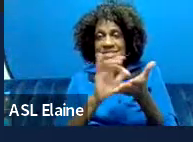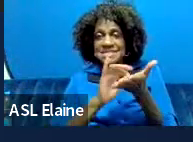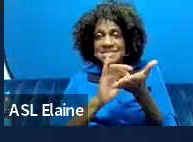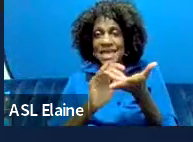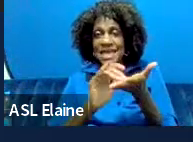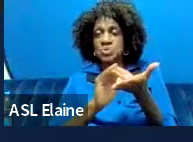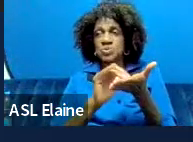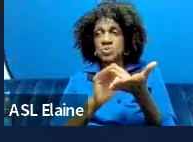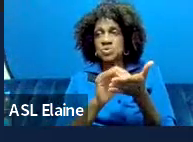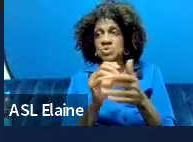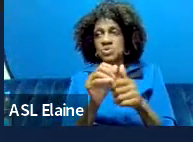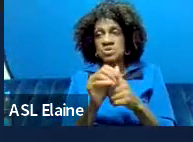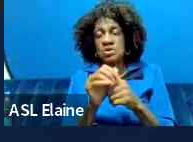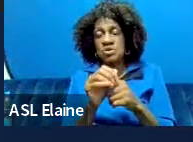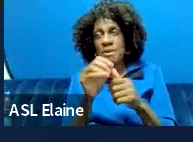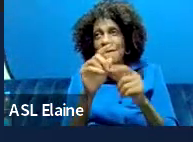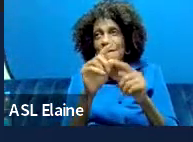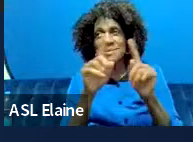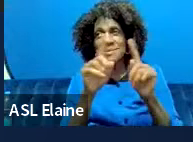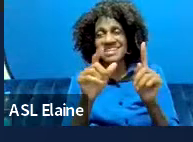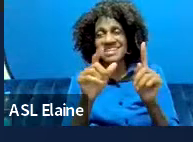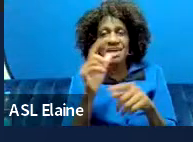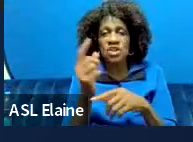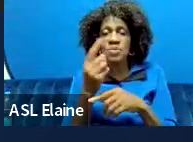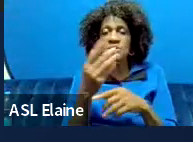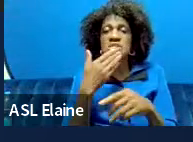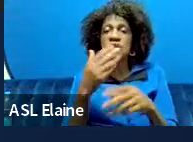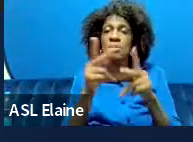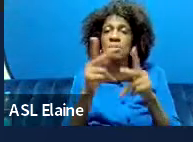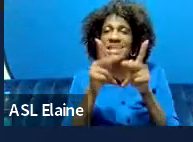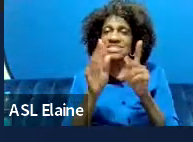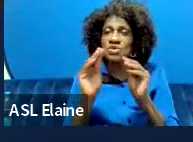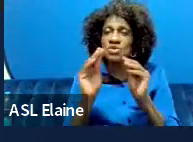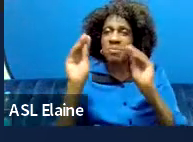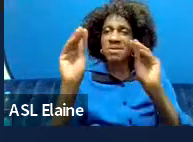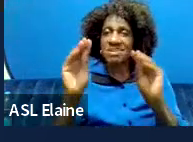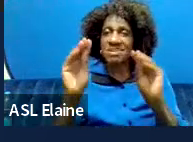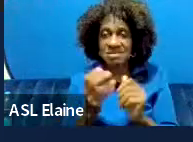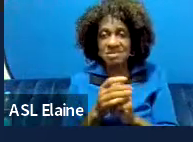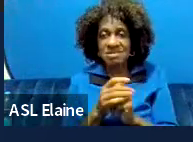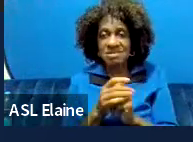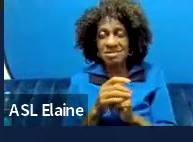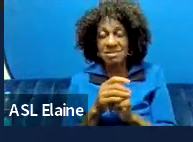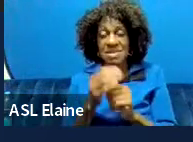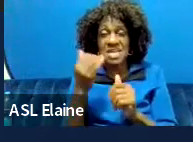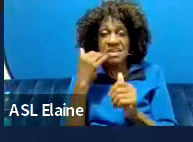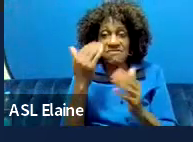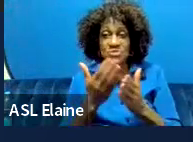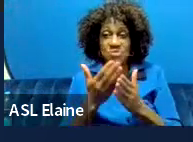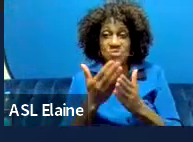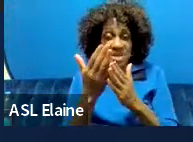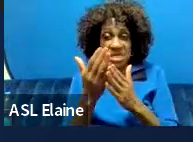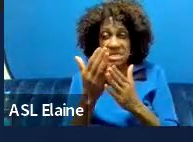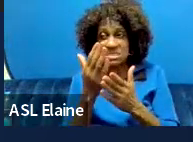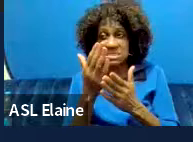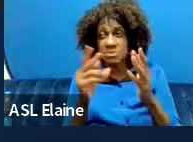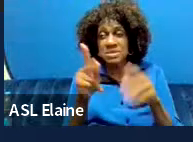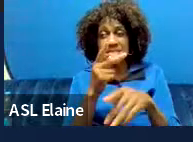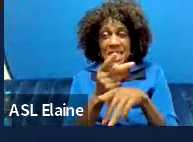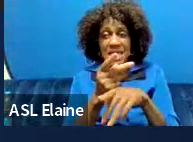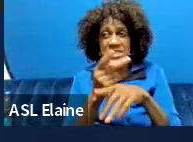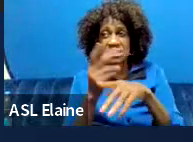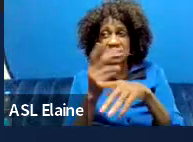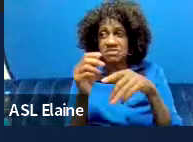characters, but there's not always a good place to put it. And unless you're providing some type of signage